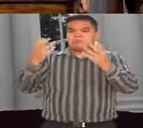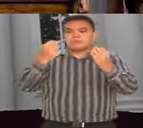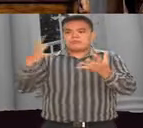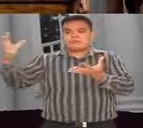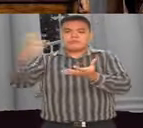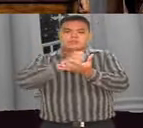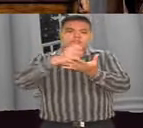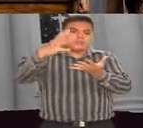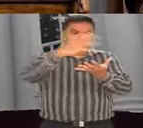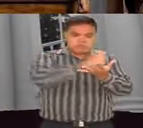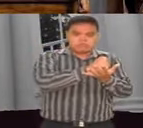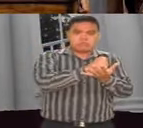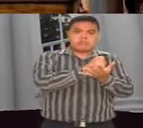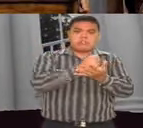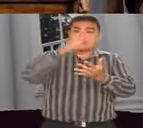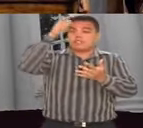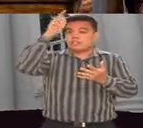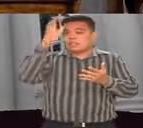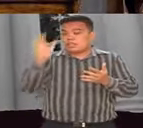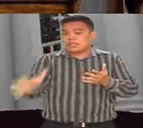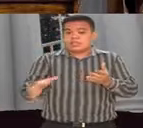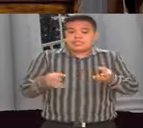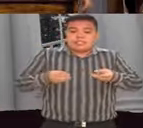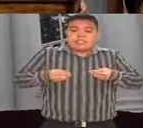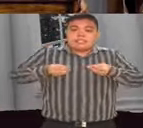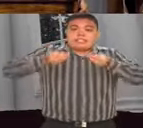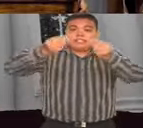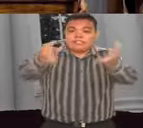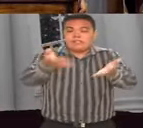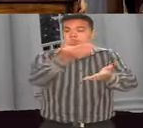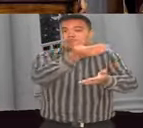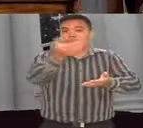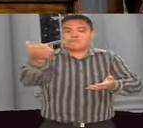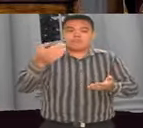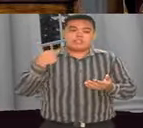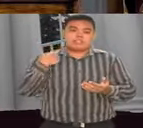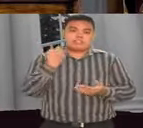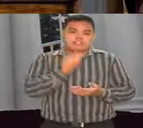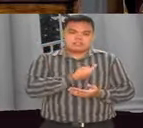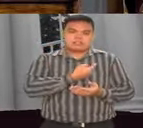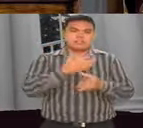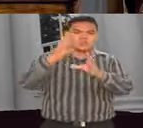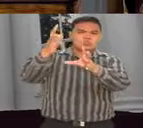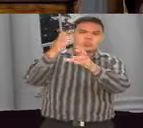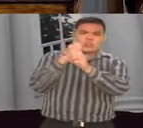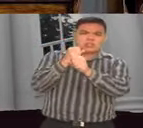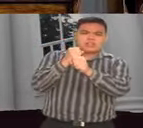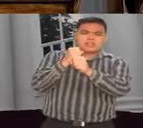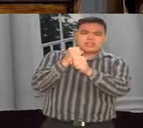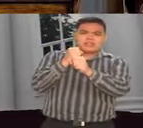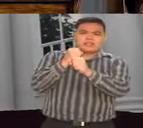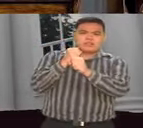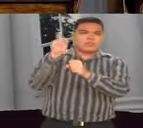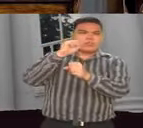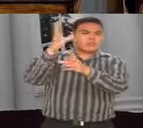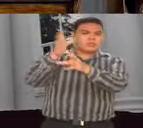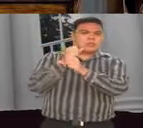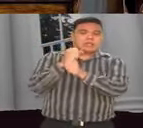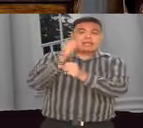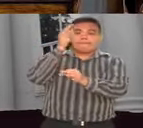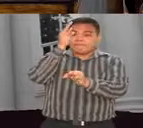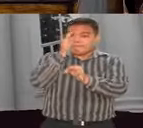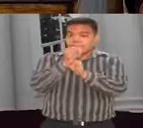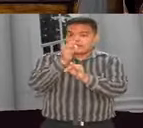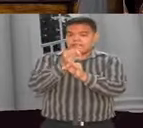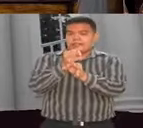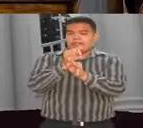be effective in the harvest that God has laid before us, we need to possess faith, much like